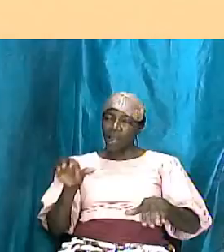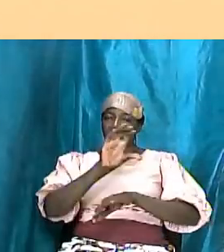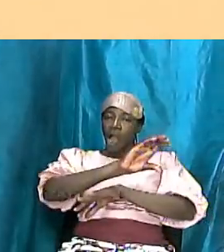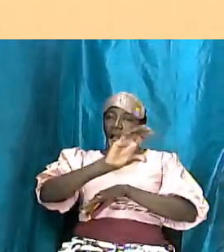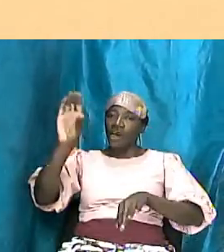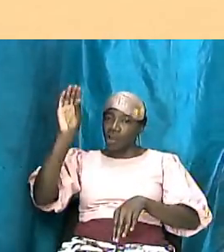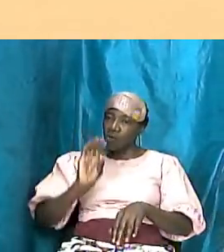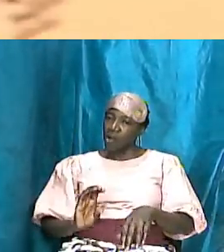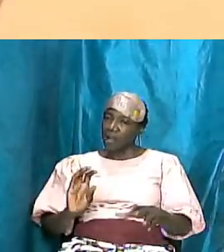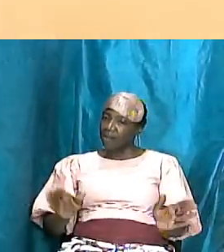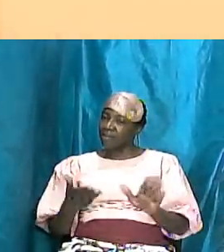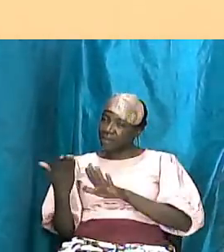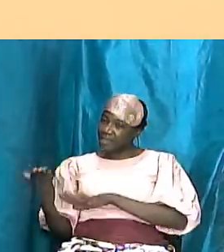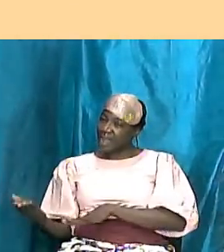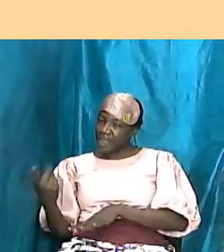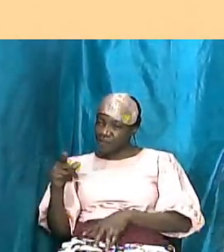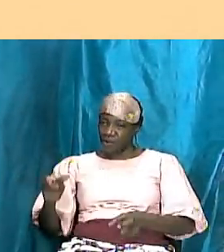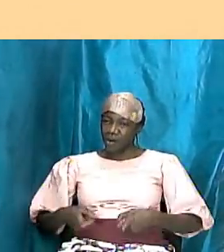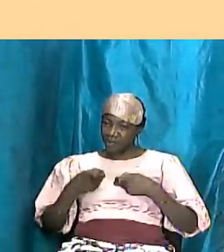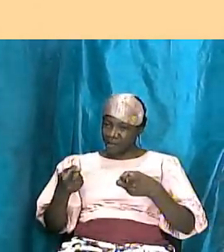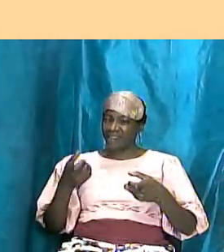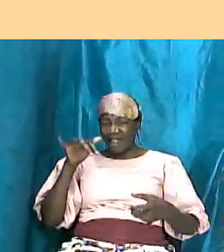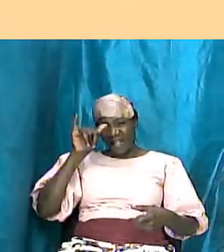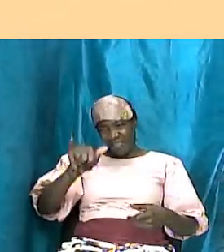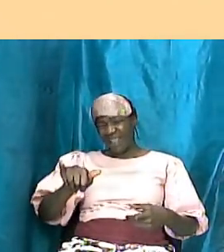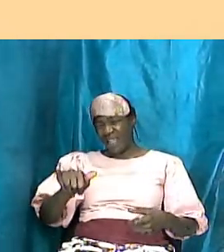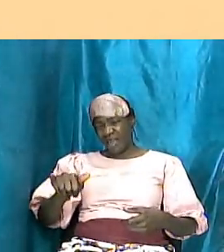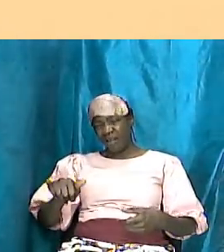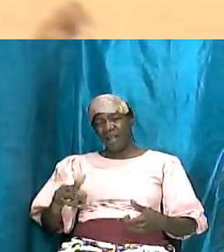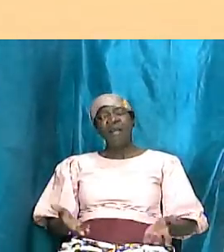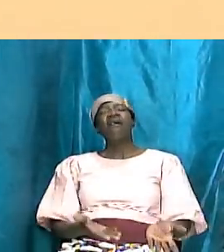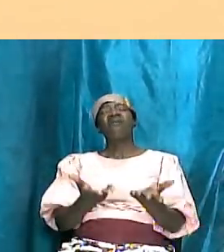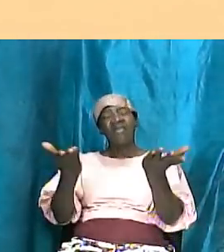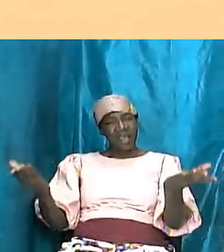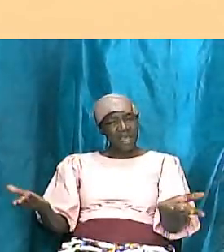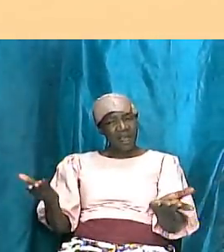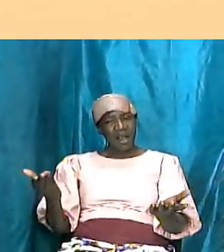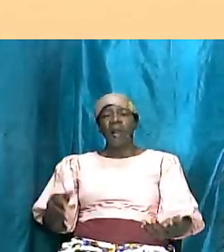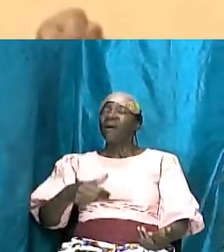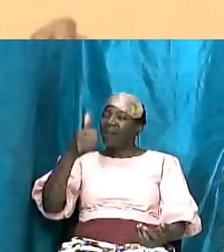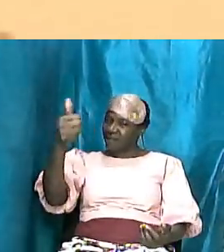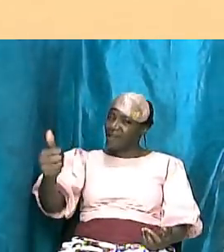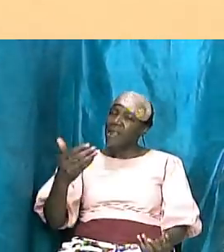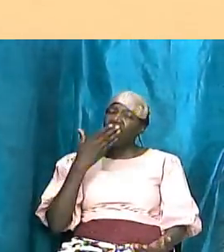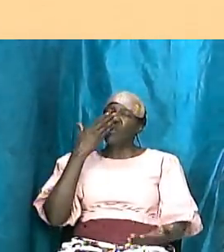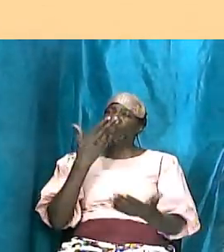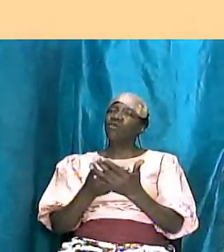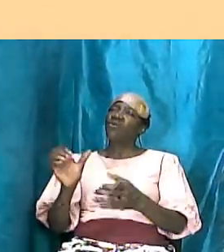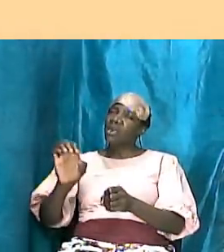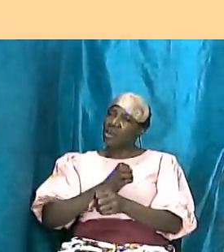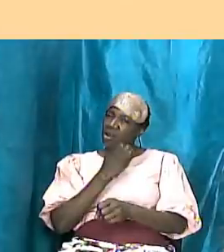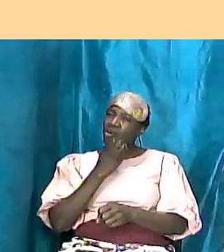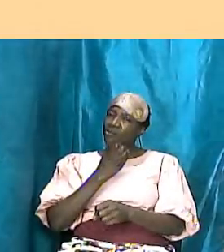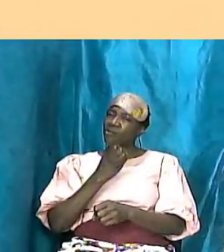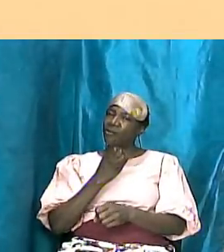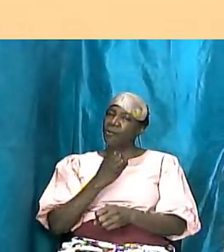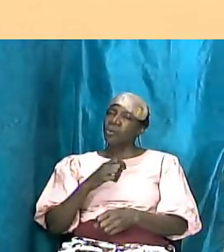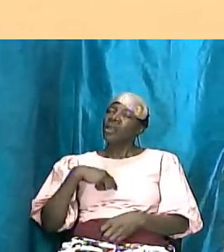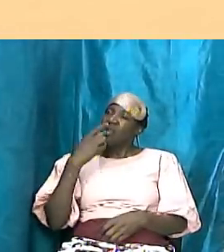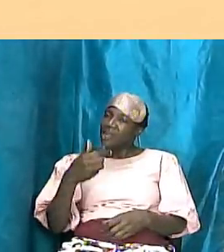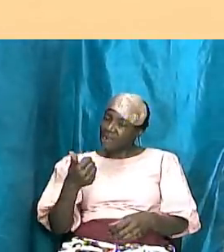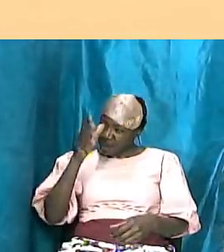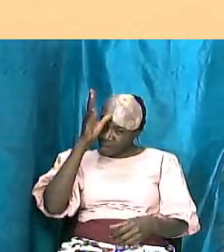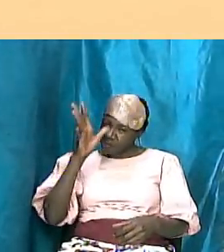sins. That was there in Genesis, and that by itself is good enough to convince any